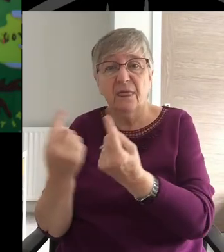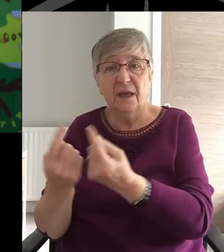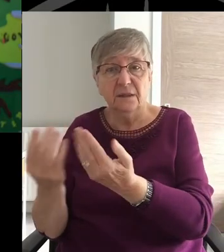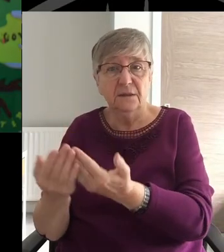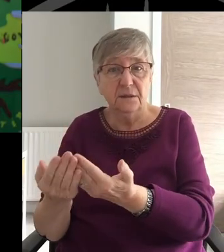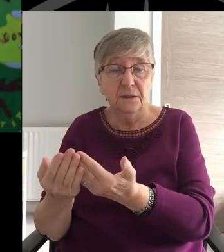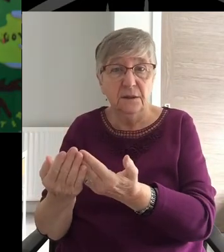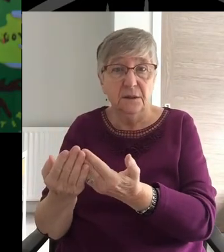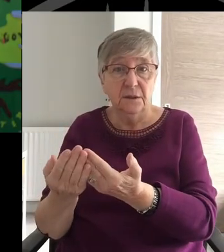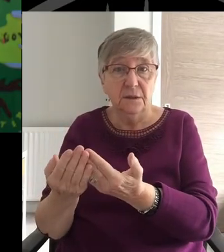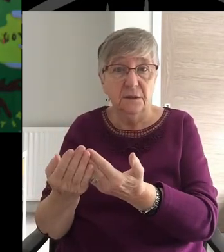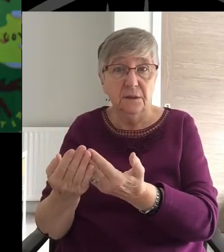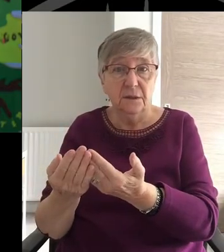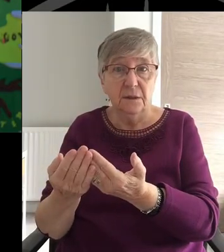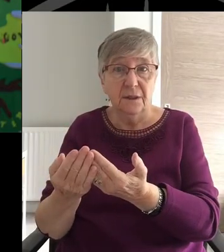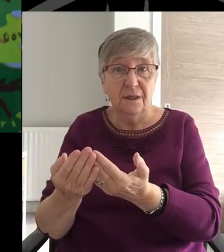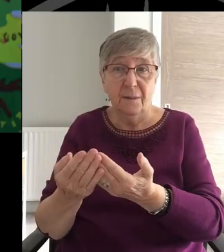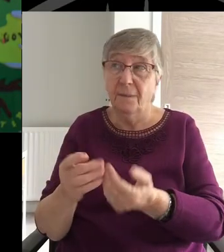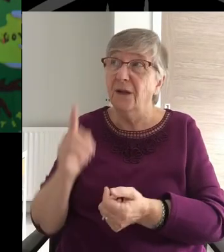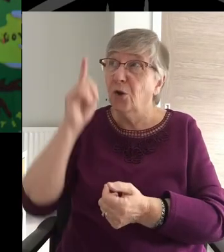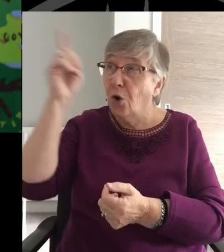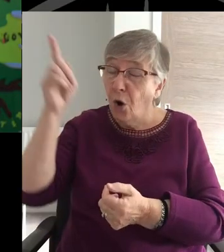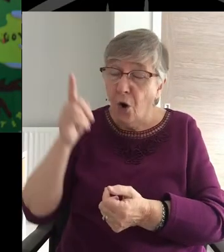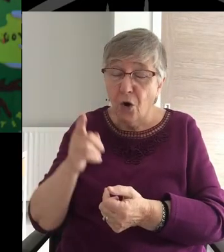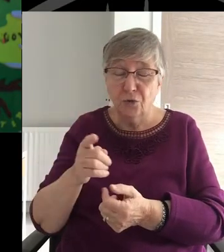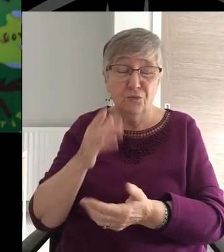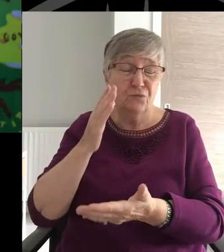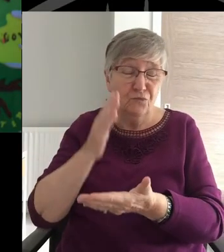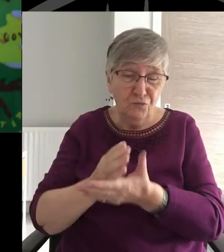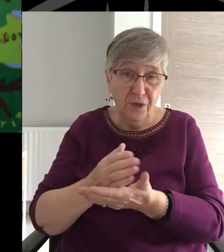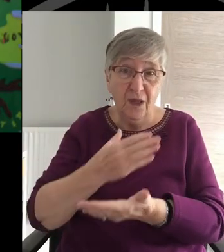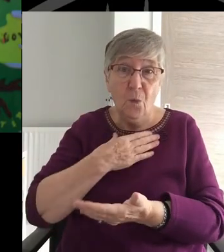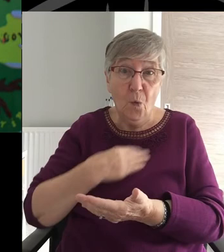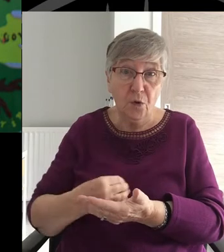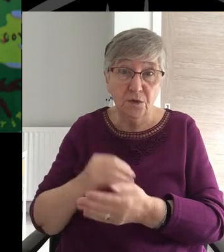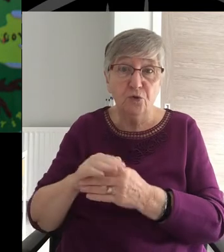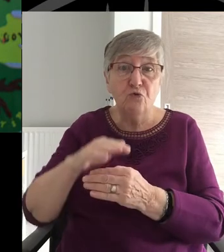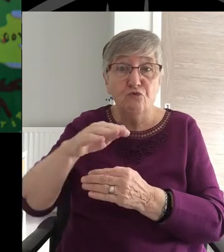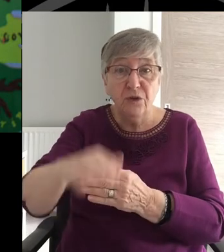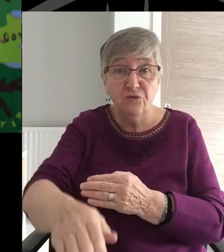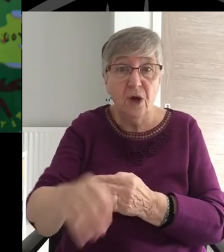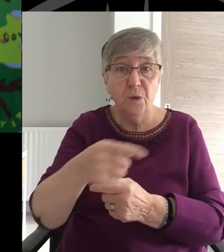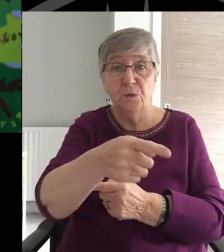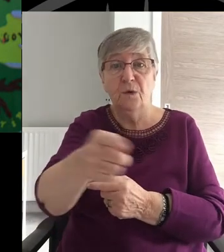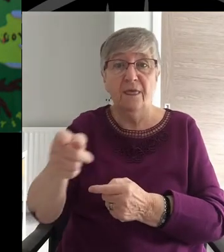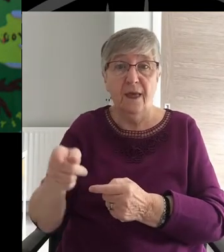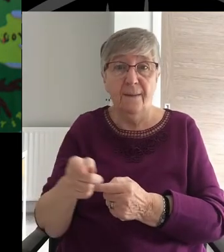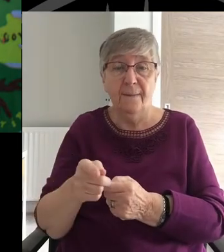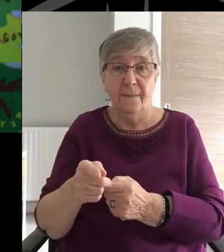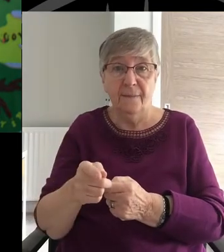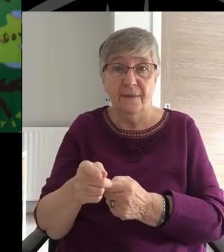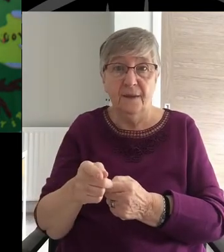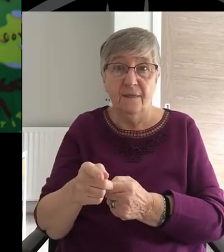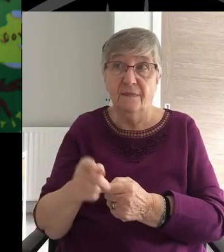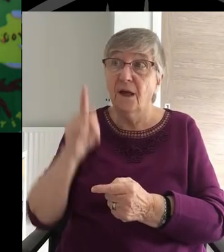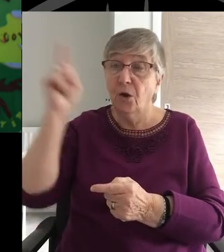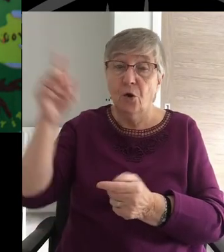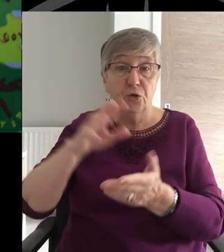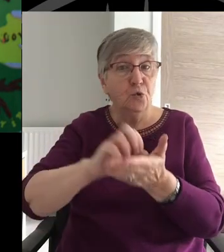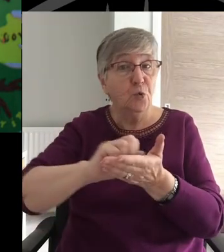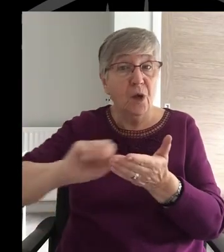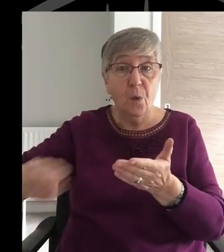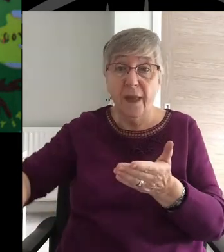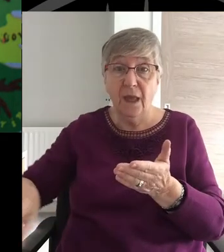And so keen was the Lord of life to reach out to them that he removed